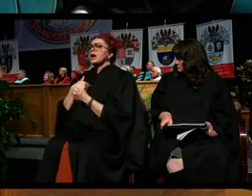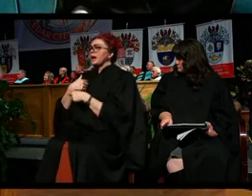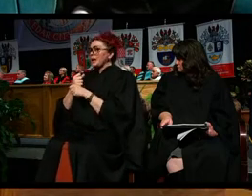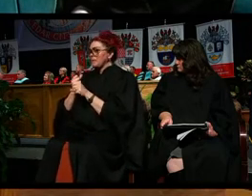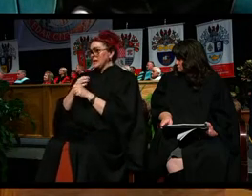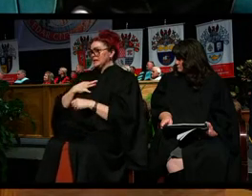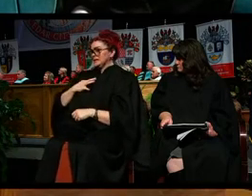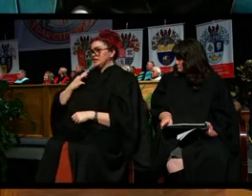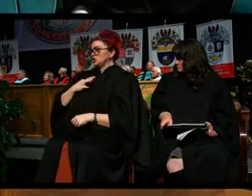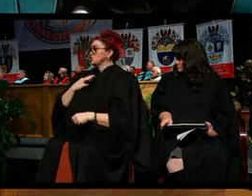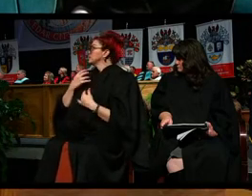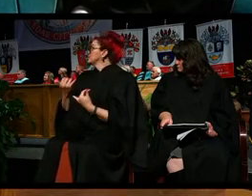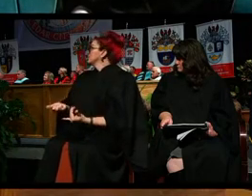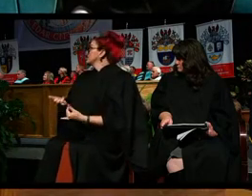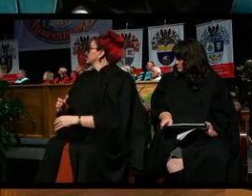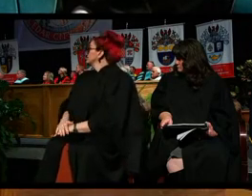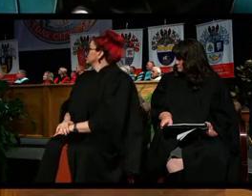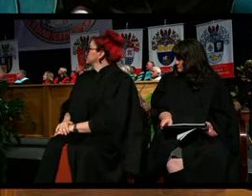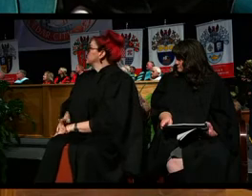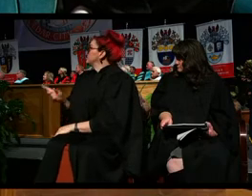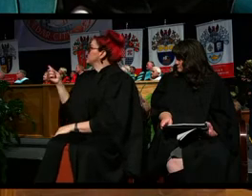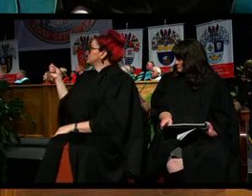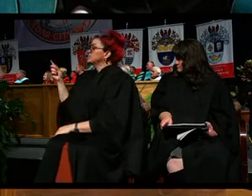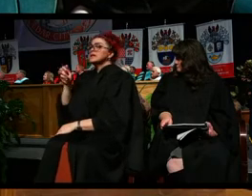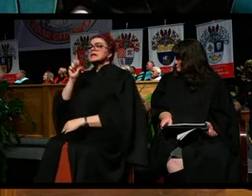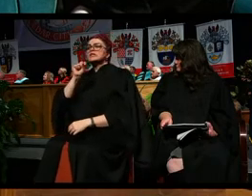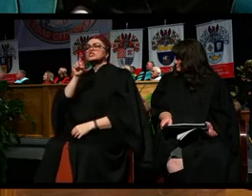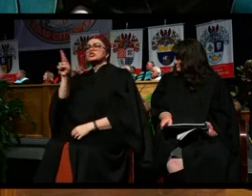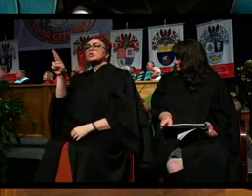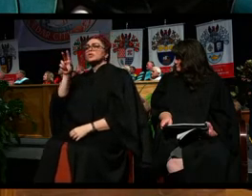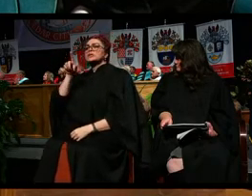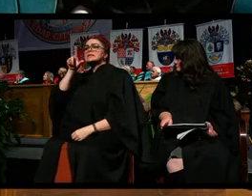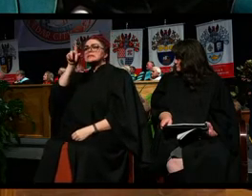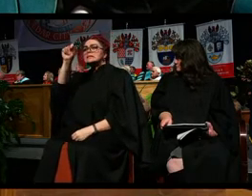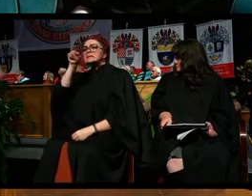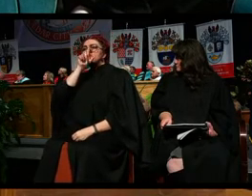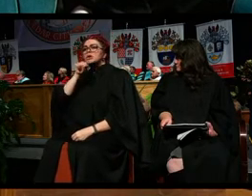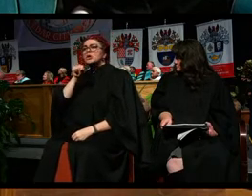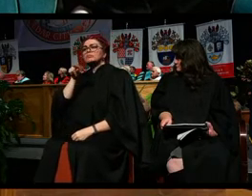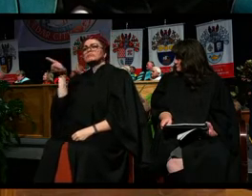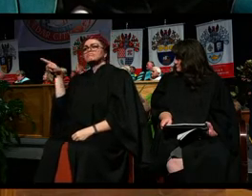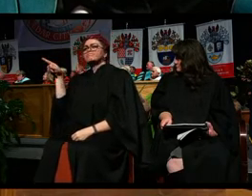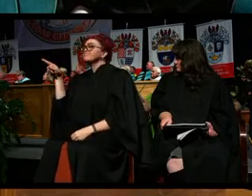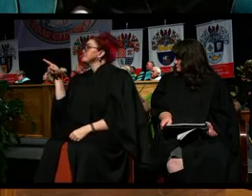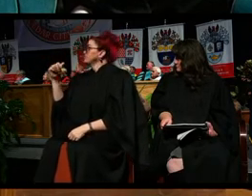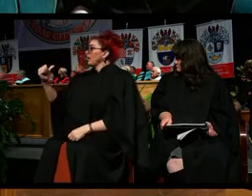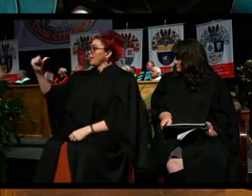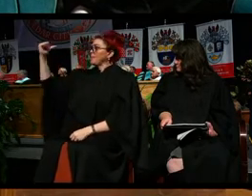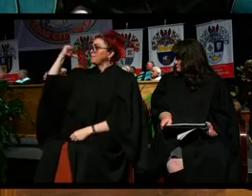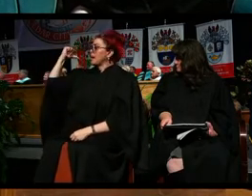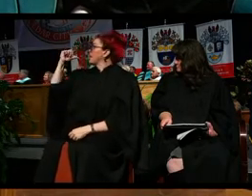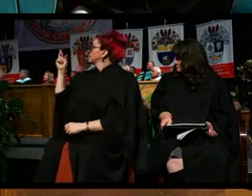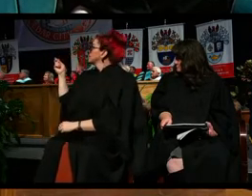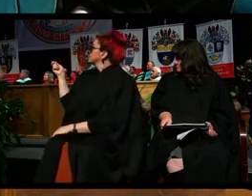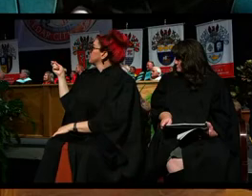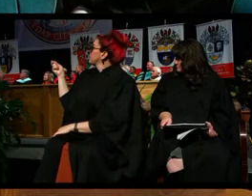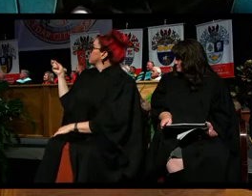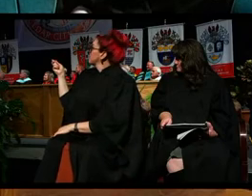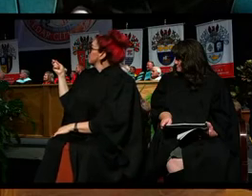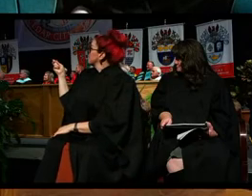today. It's a Thunderbird SAU t-shirt. And on the back,